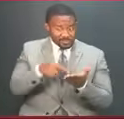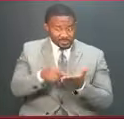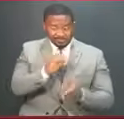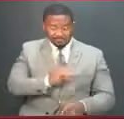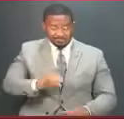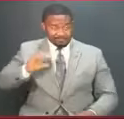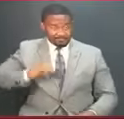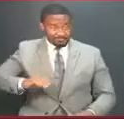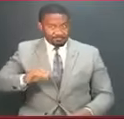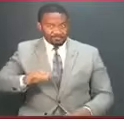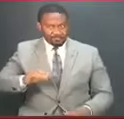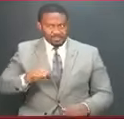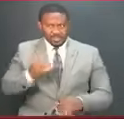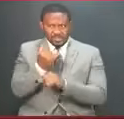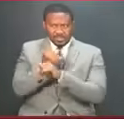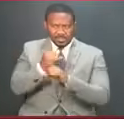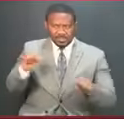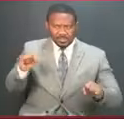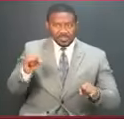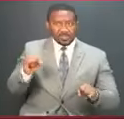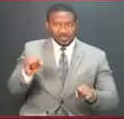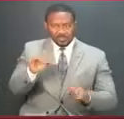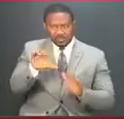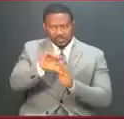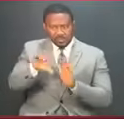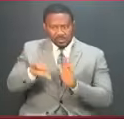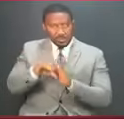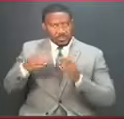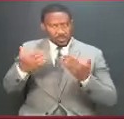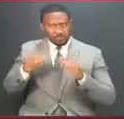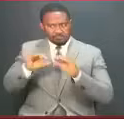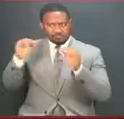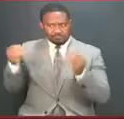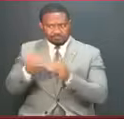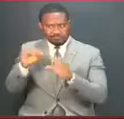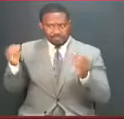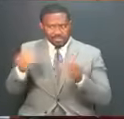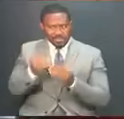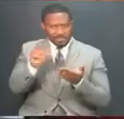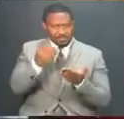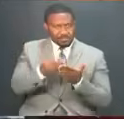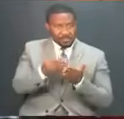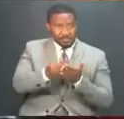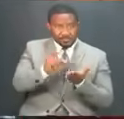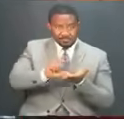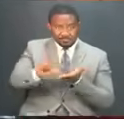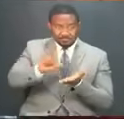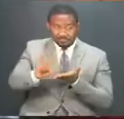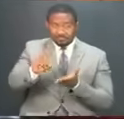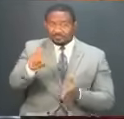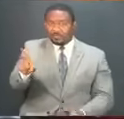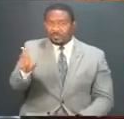Committee on Independent Constitutional Bodies on the allocation of the sum of